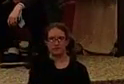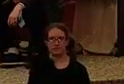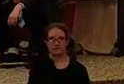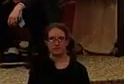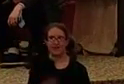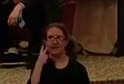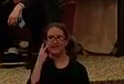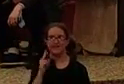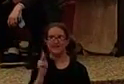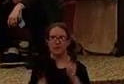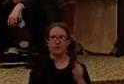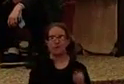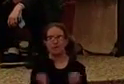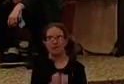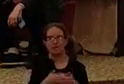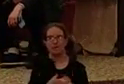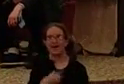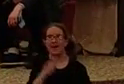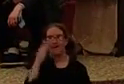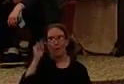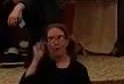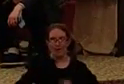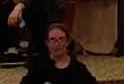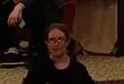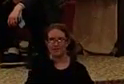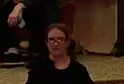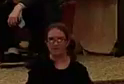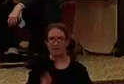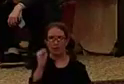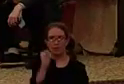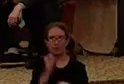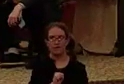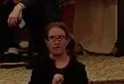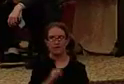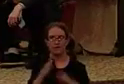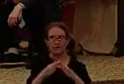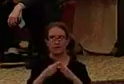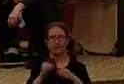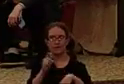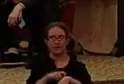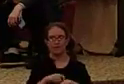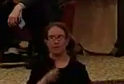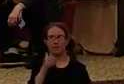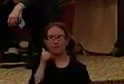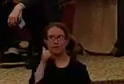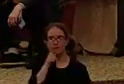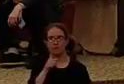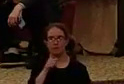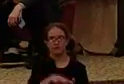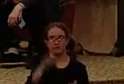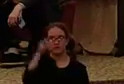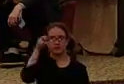Amen. I've seen some folks with it before, and I know it hurts. I was working a camp one time, and a little girl was jumping on one of them bouncing houses